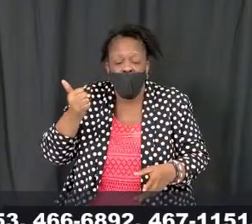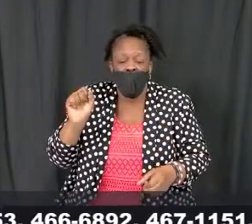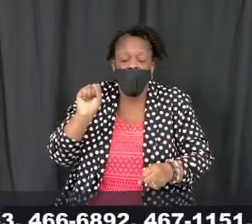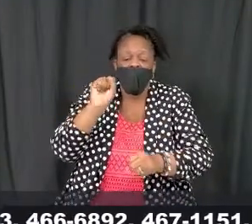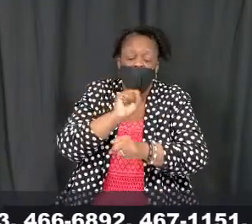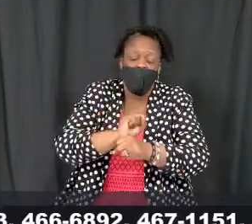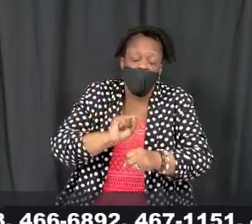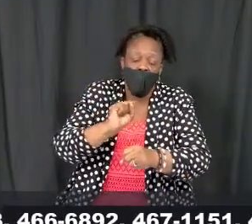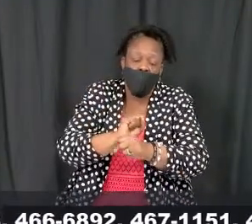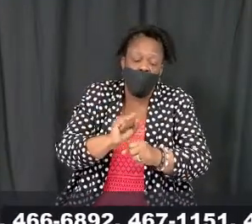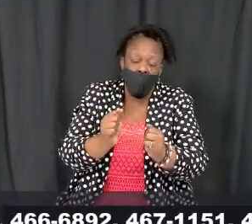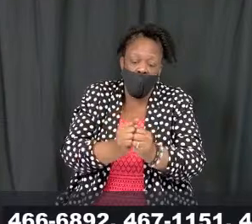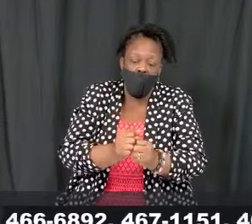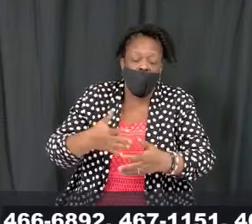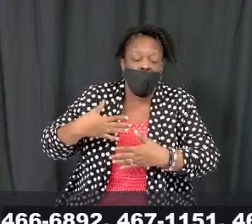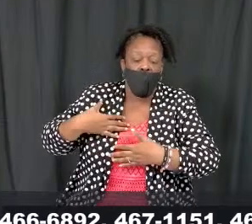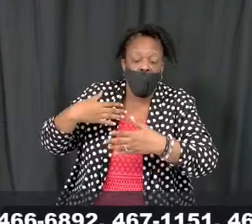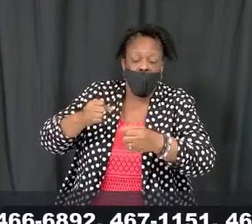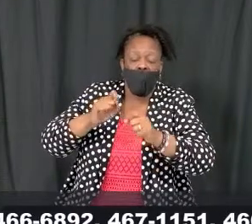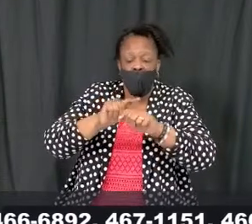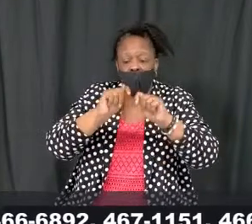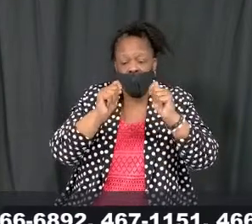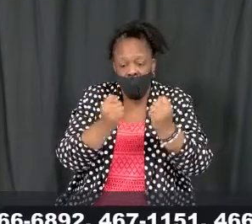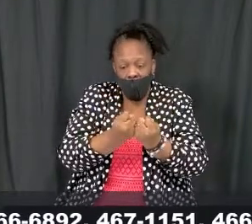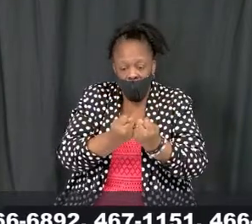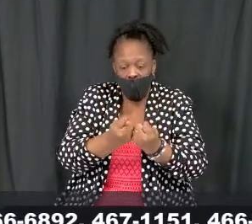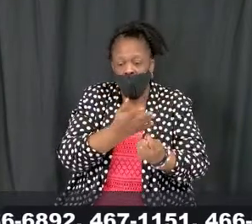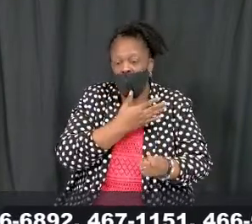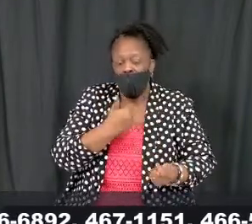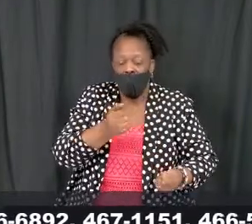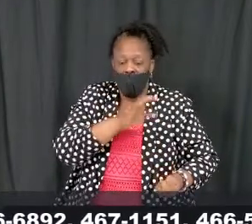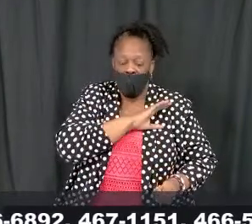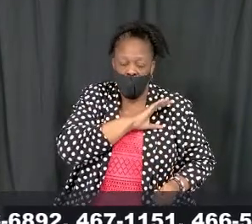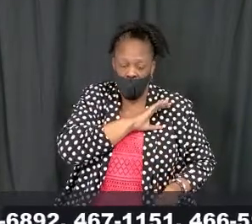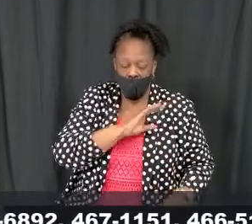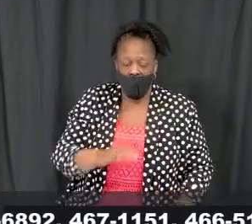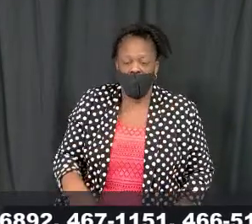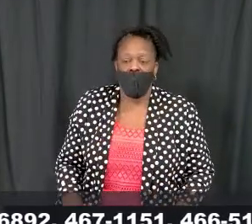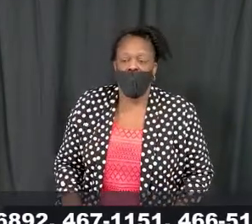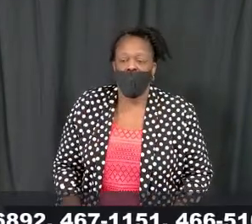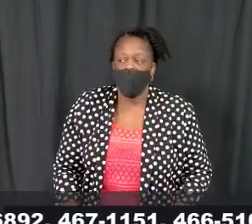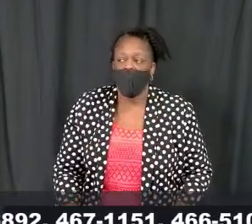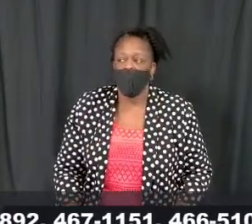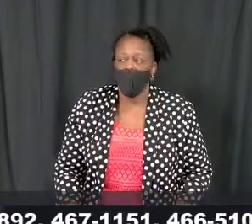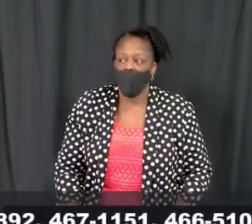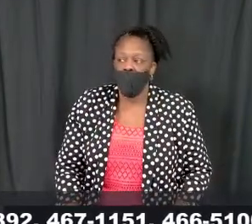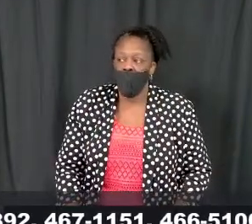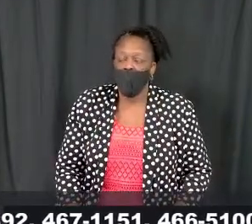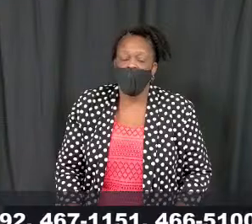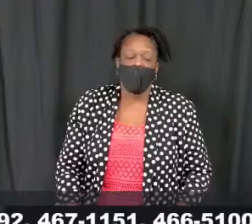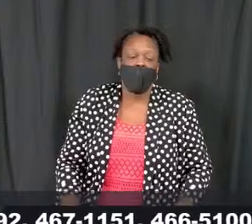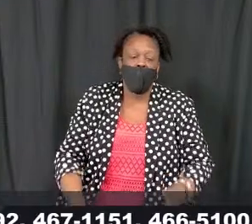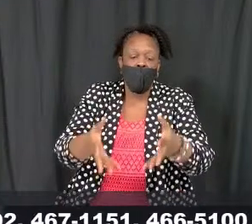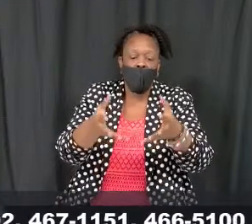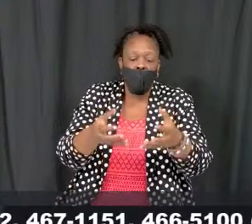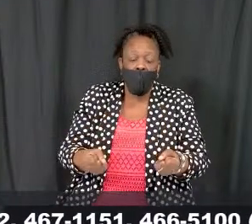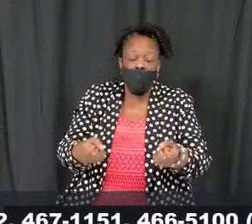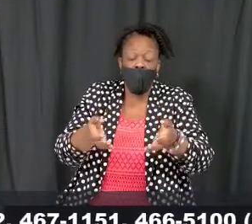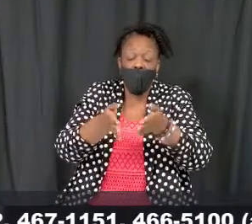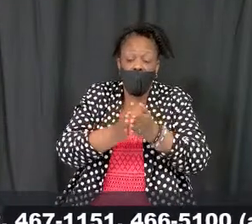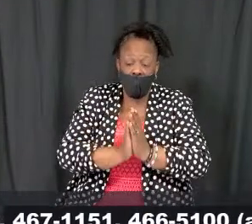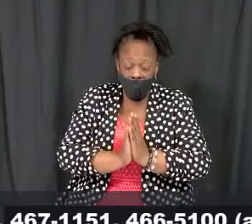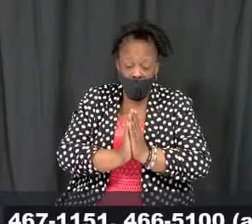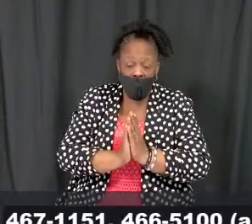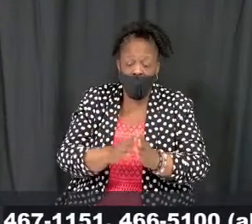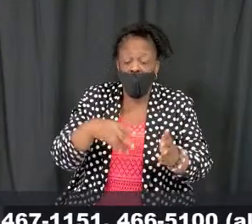the health team that is doing the contact tracing at this time. I want to advise the general public that St.